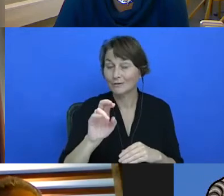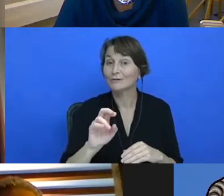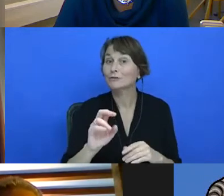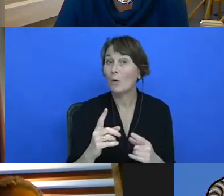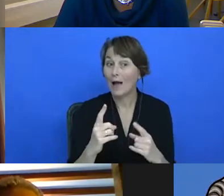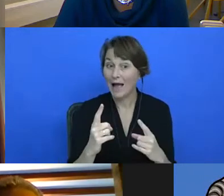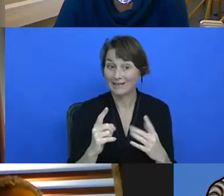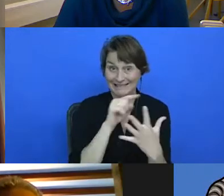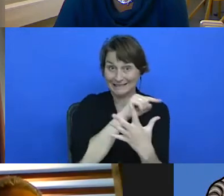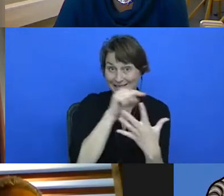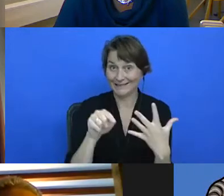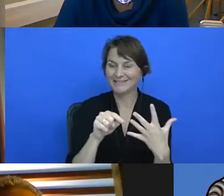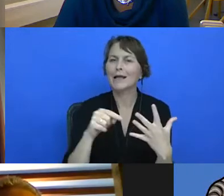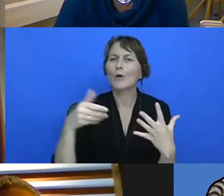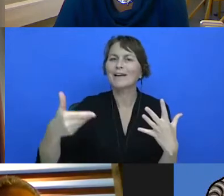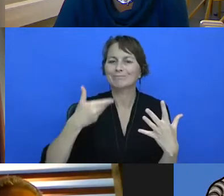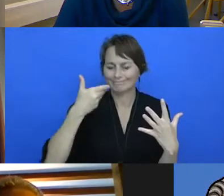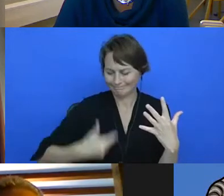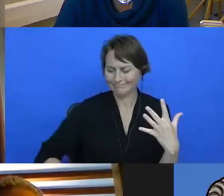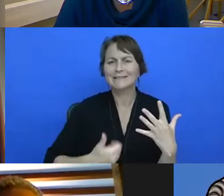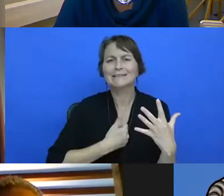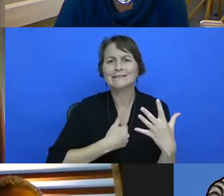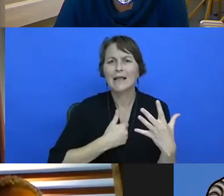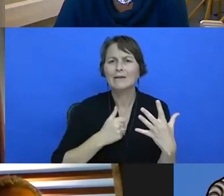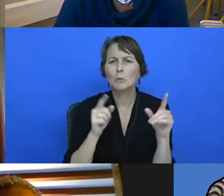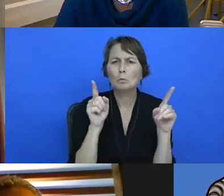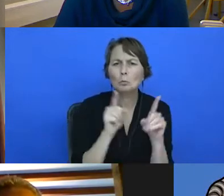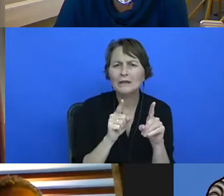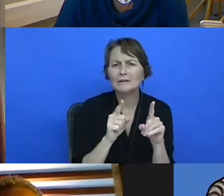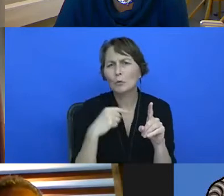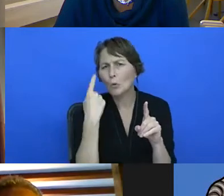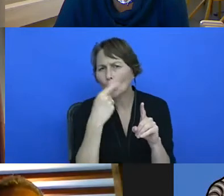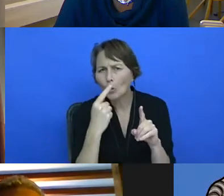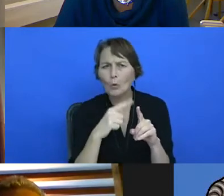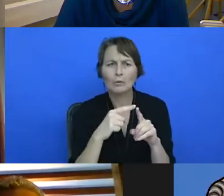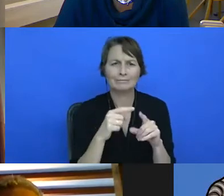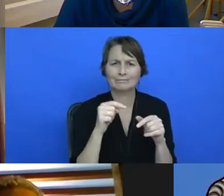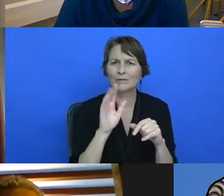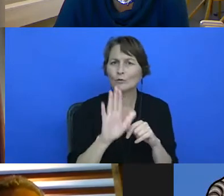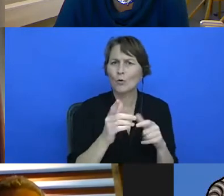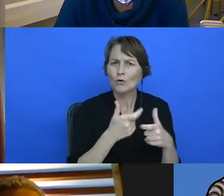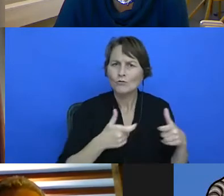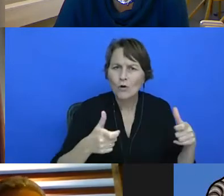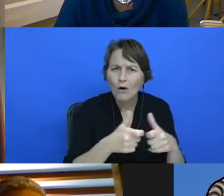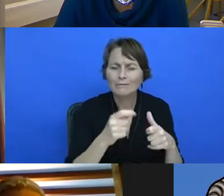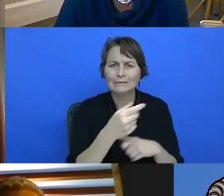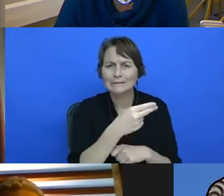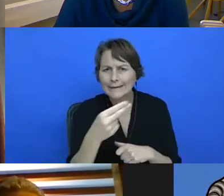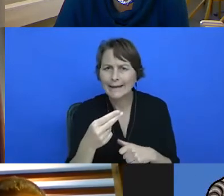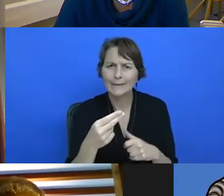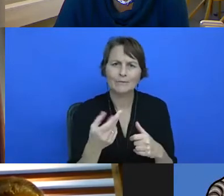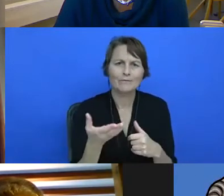introduction with your name, your conference, number of participants, and some brief relevant details.